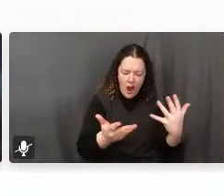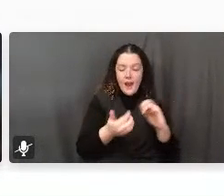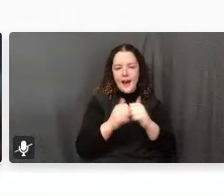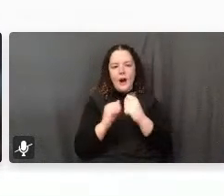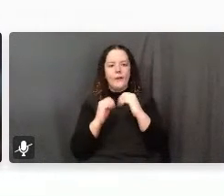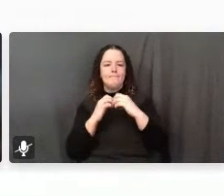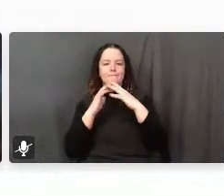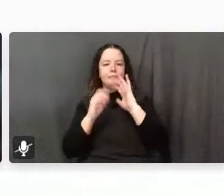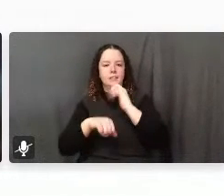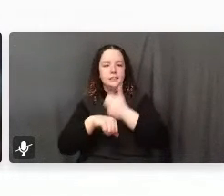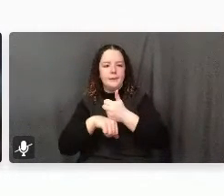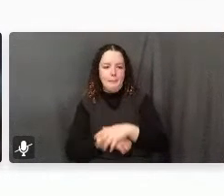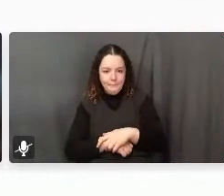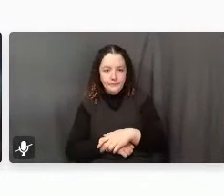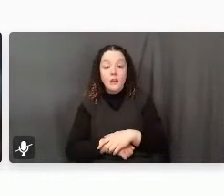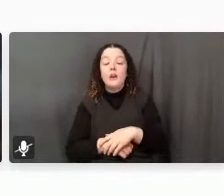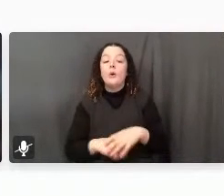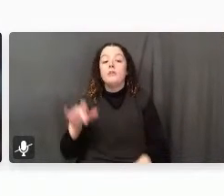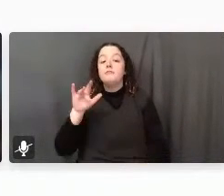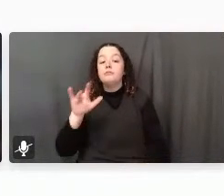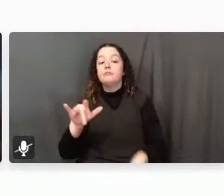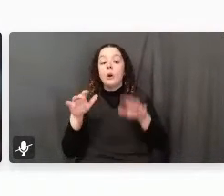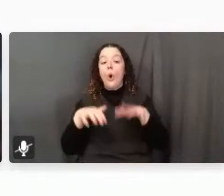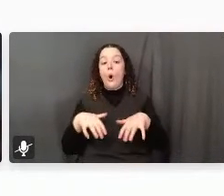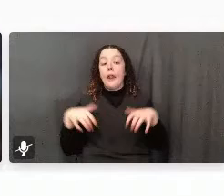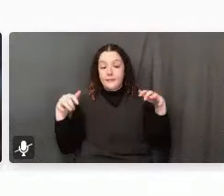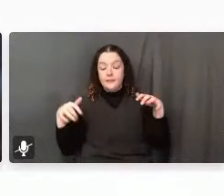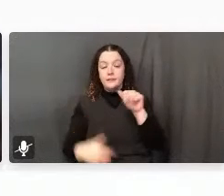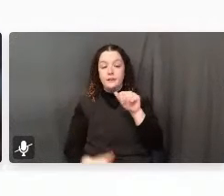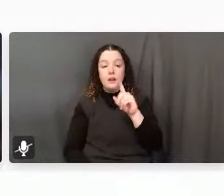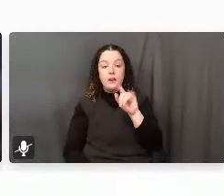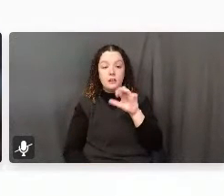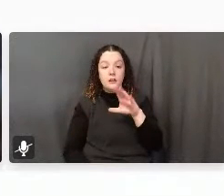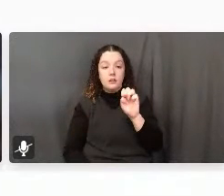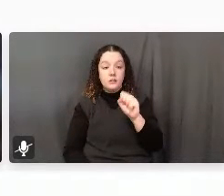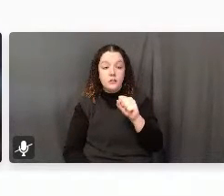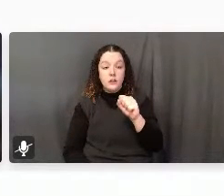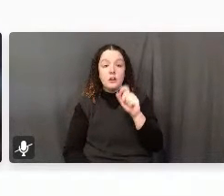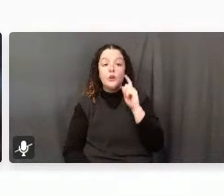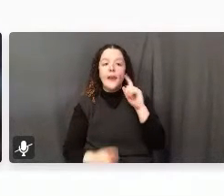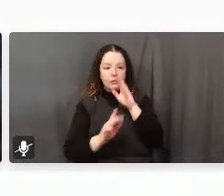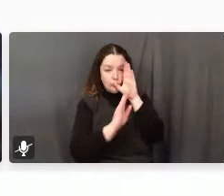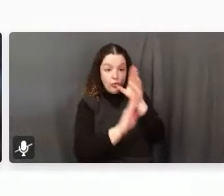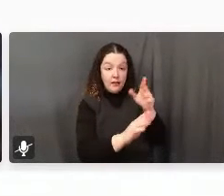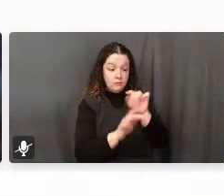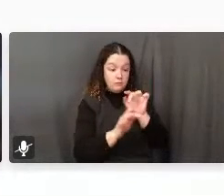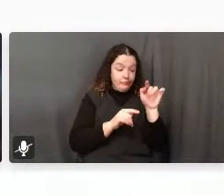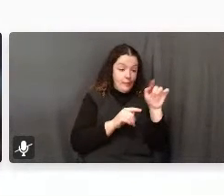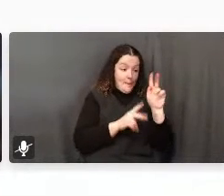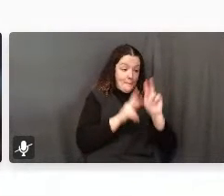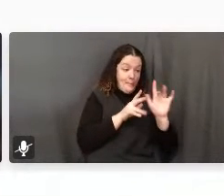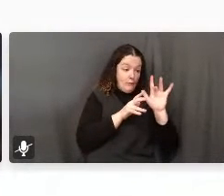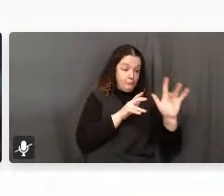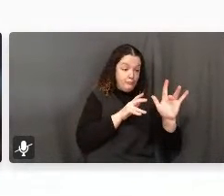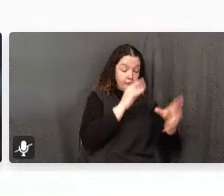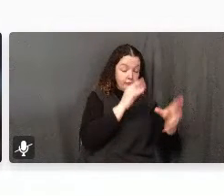also want to click in on audiences real quick. You can create an audience directly from your people list Or if you wanted to create the audience first and then add people